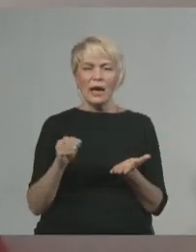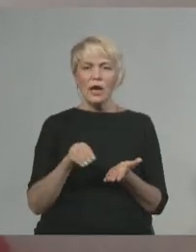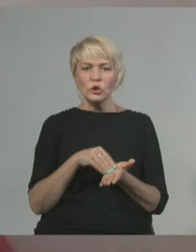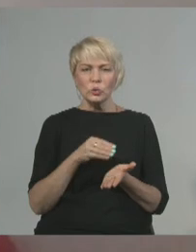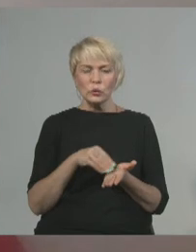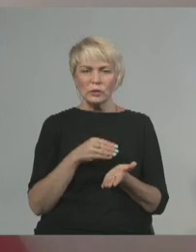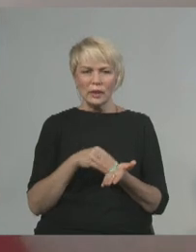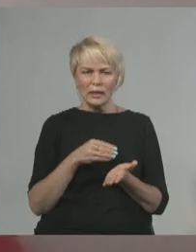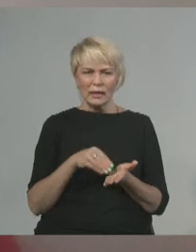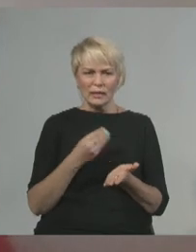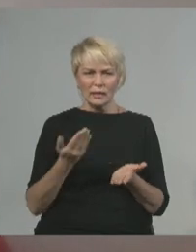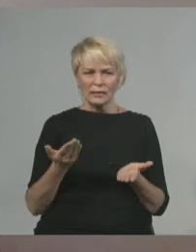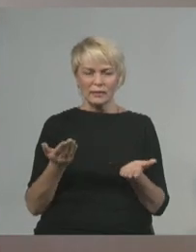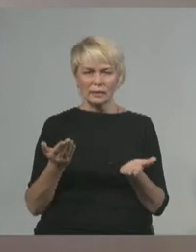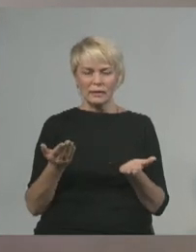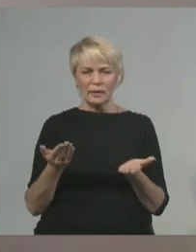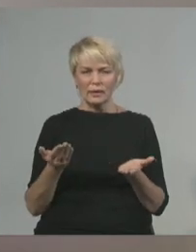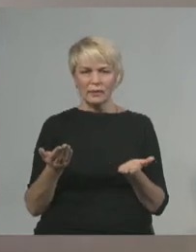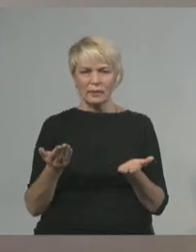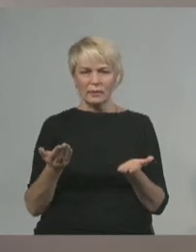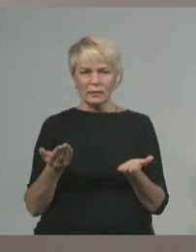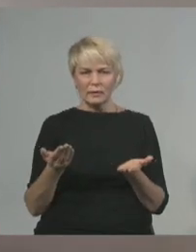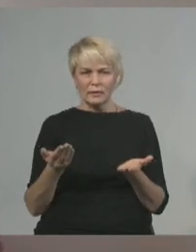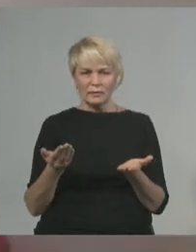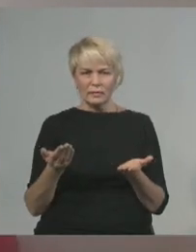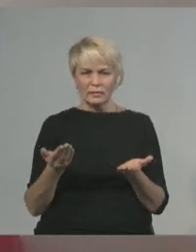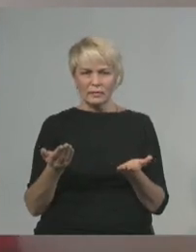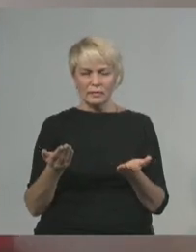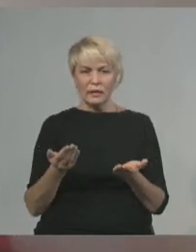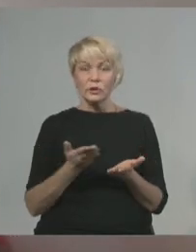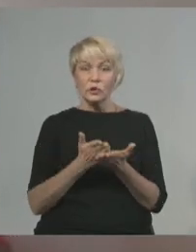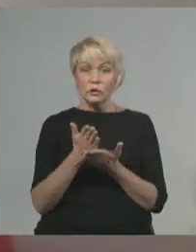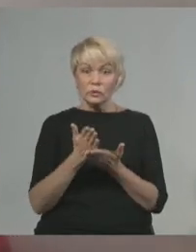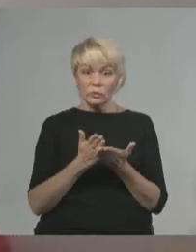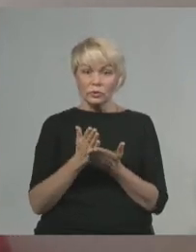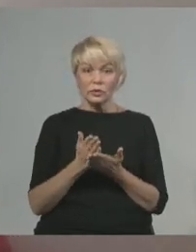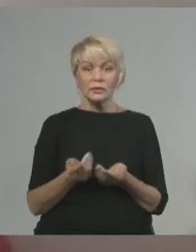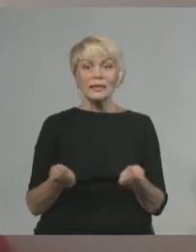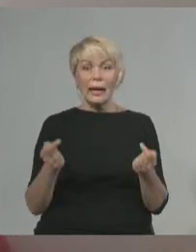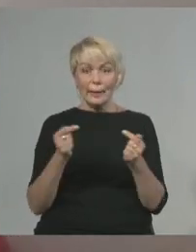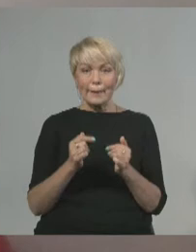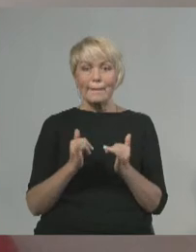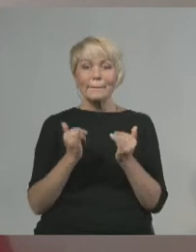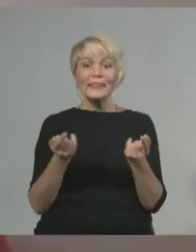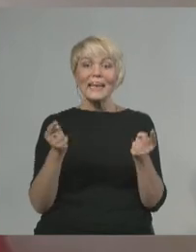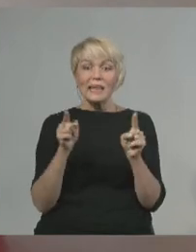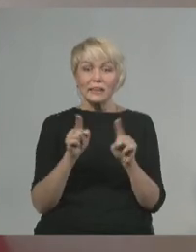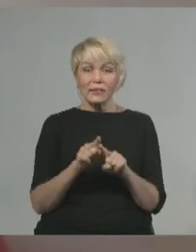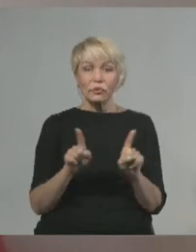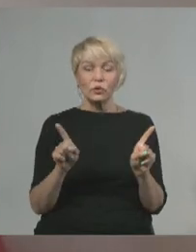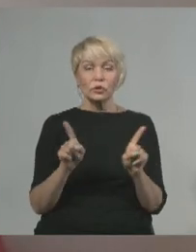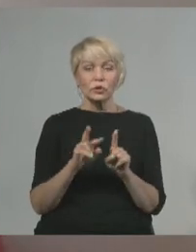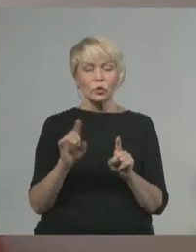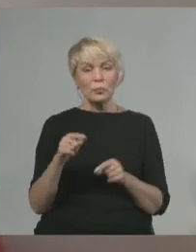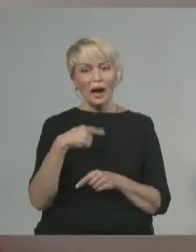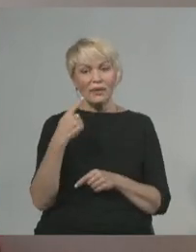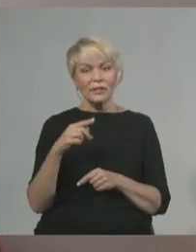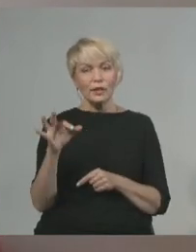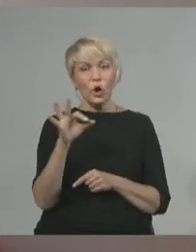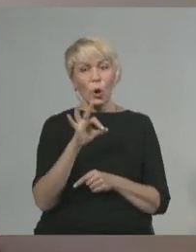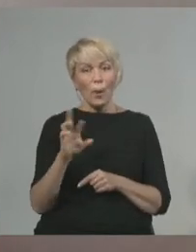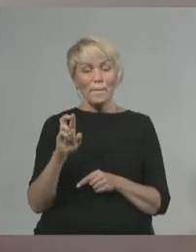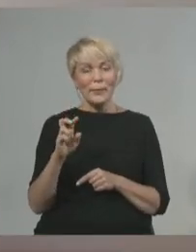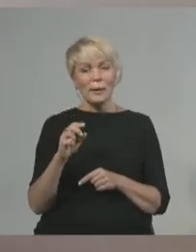so it's the independent journalism it exists in order to speak about